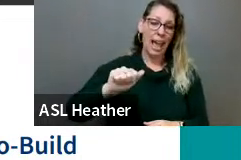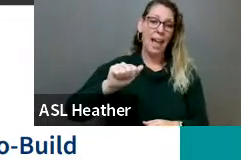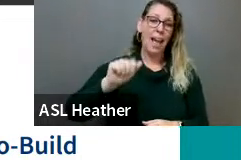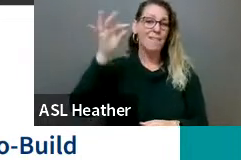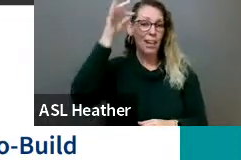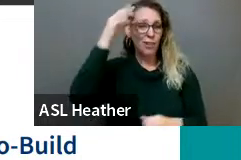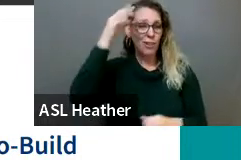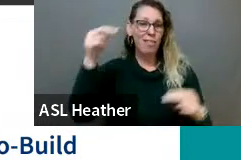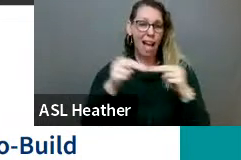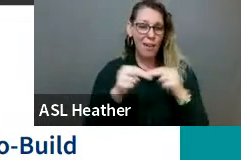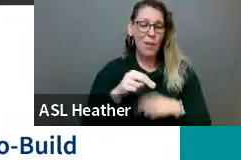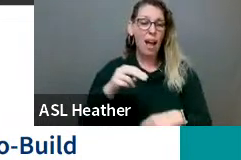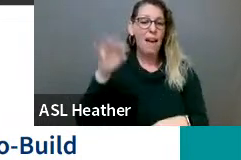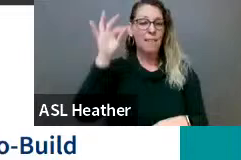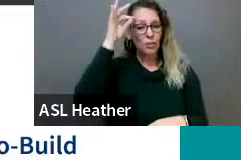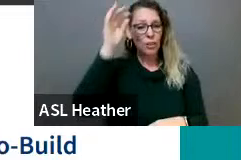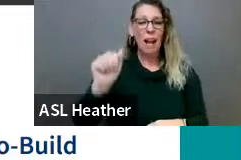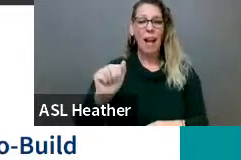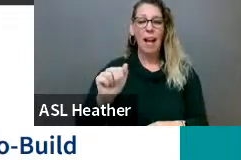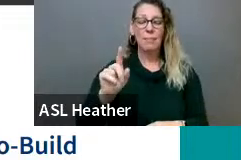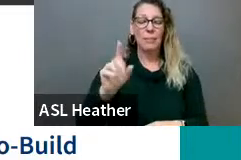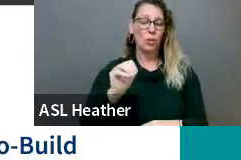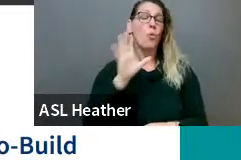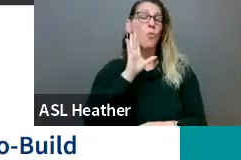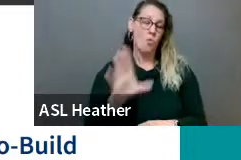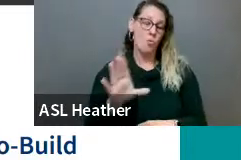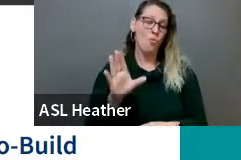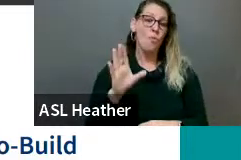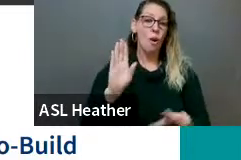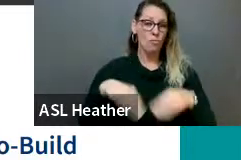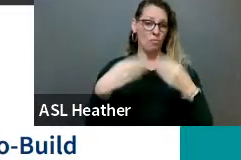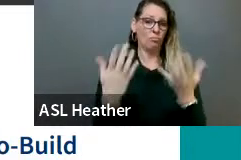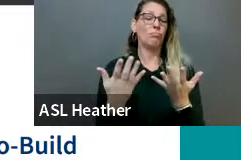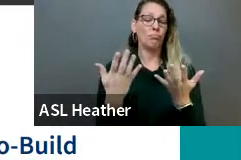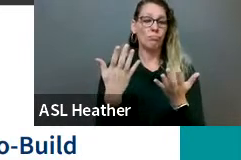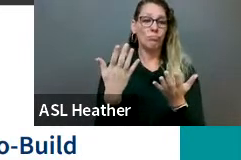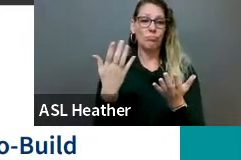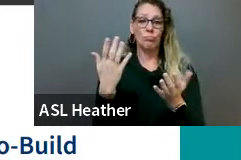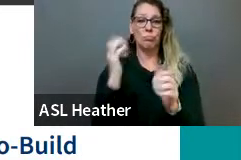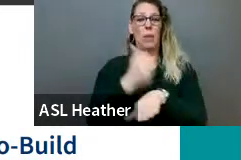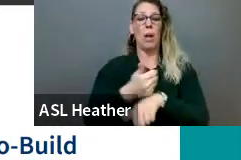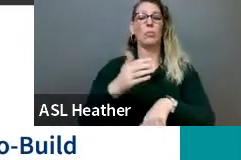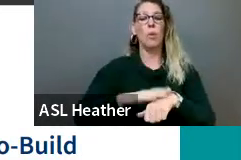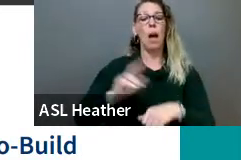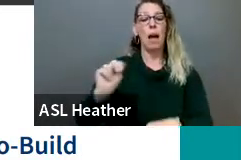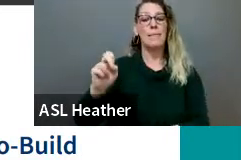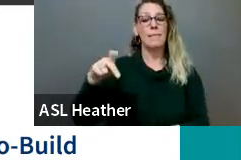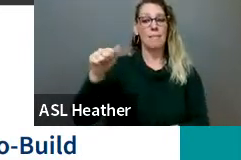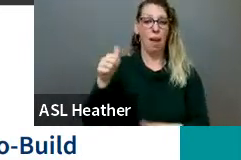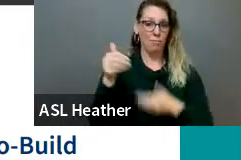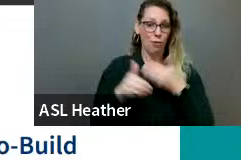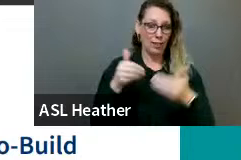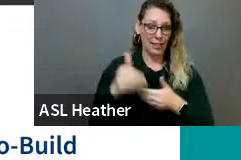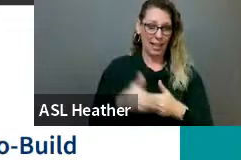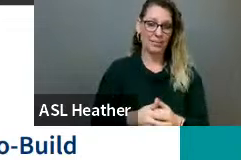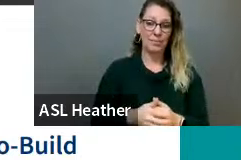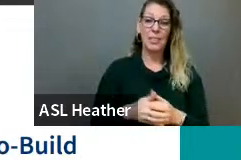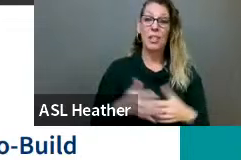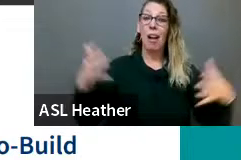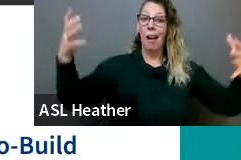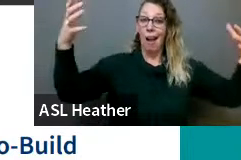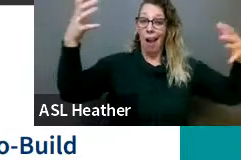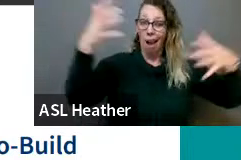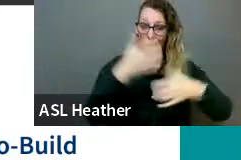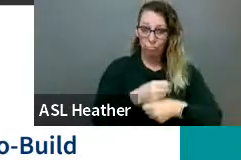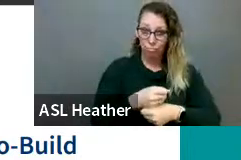Transit Administration, will issue their amended record of decision based on the NEPA process. So I've summarized the